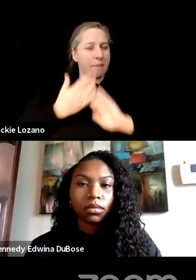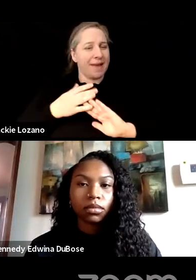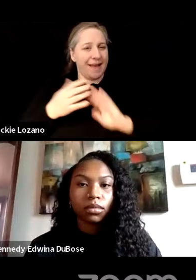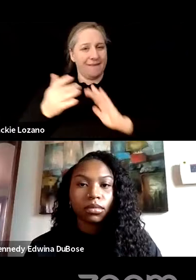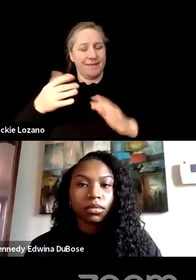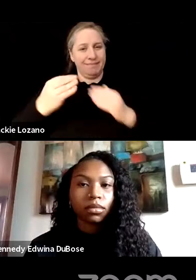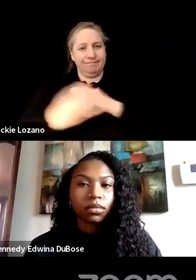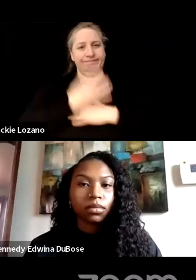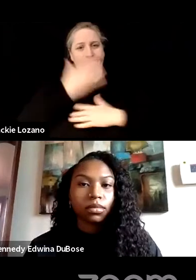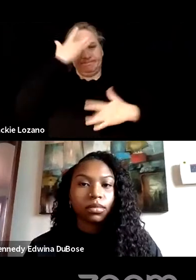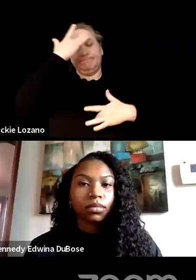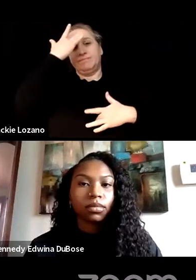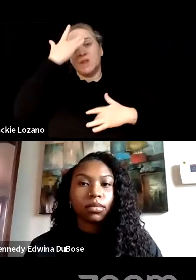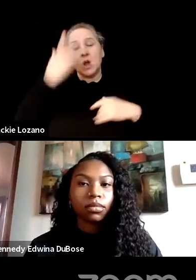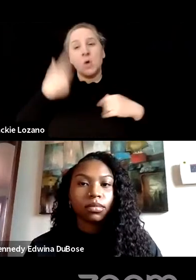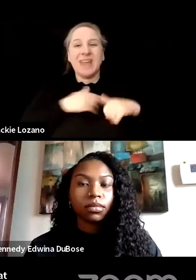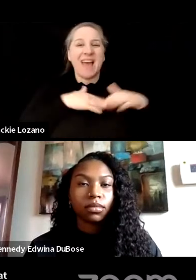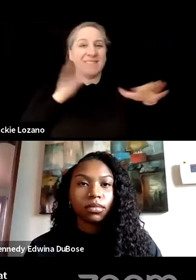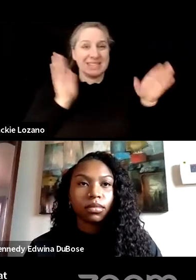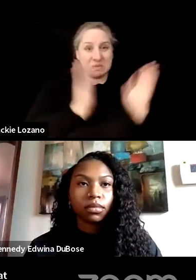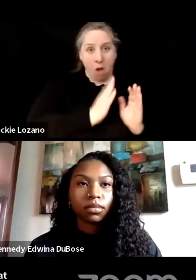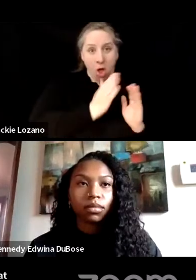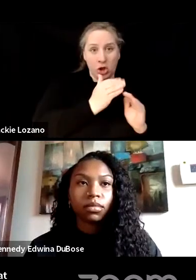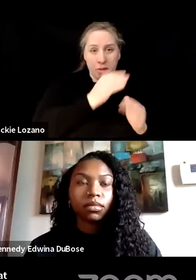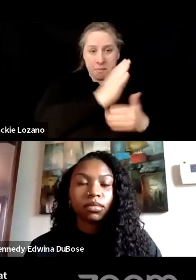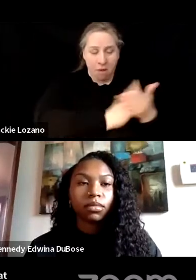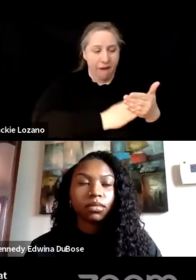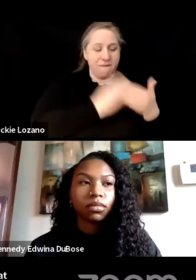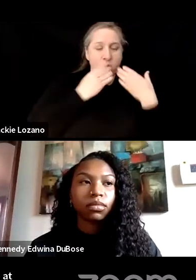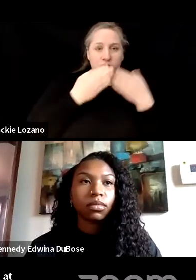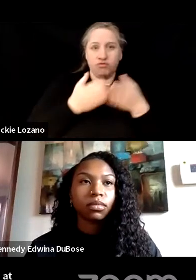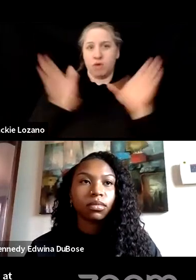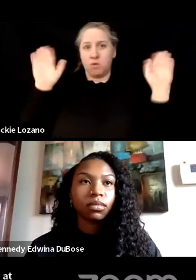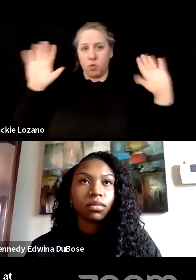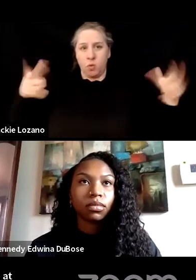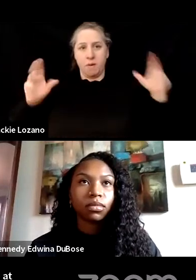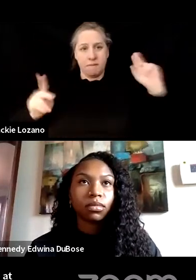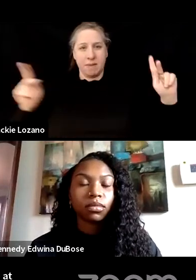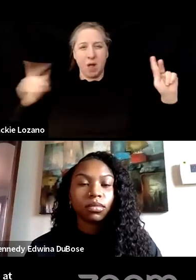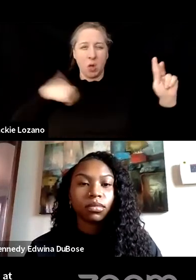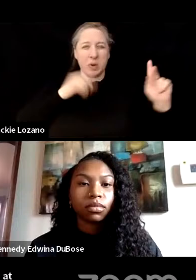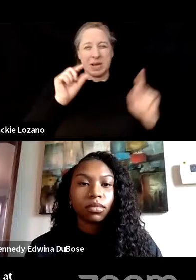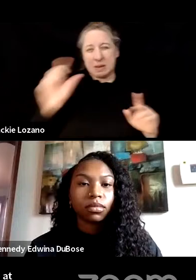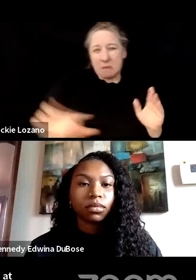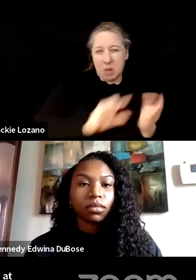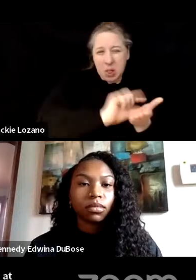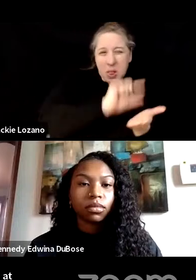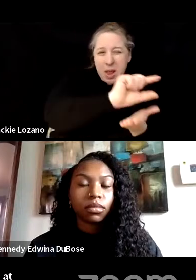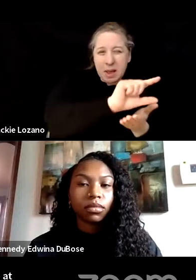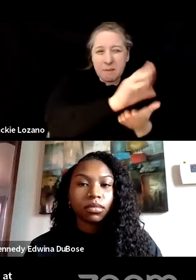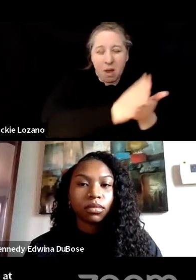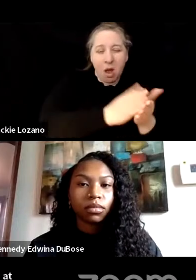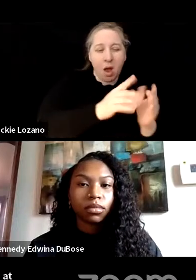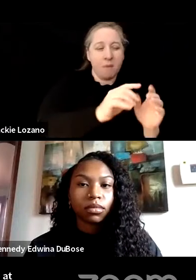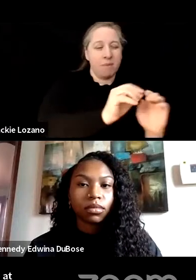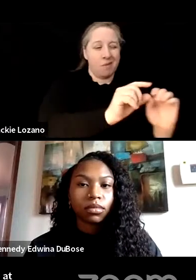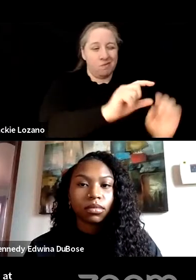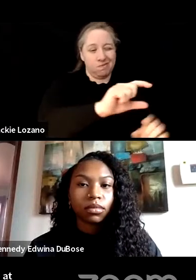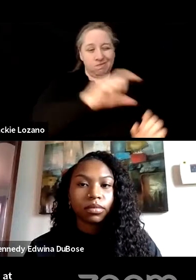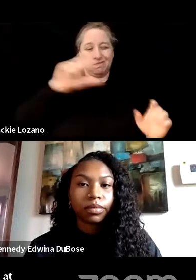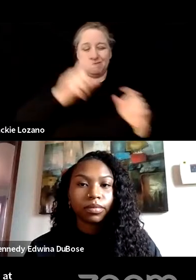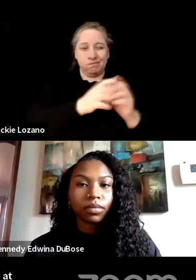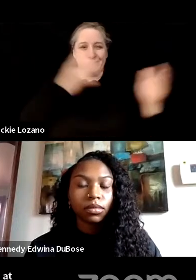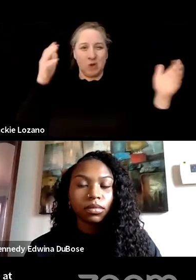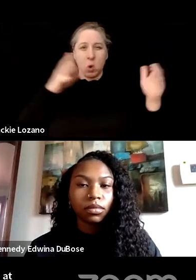even though we make up a smaller part of the general population, we make up a bigger part of COVID-19